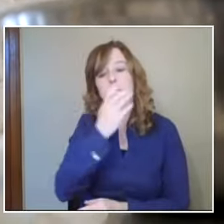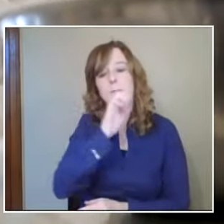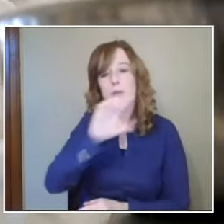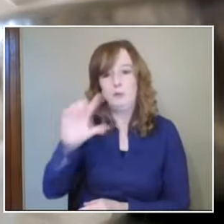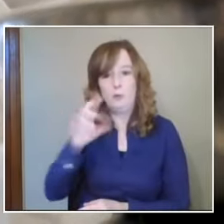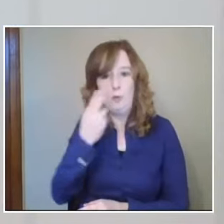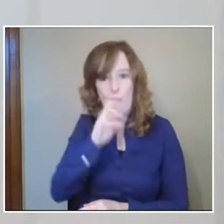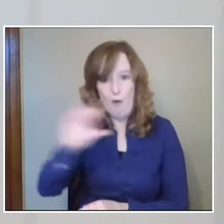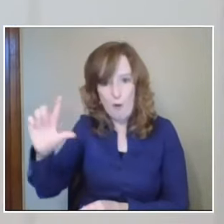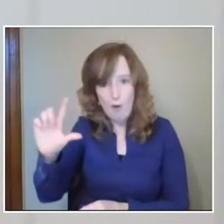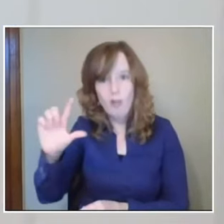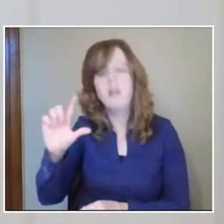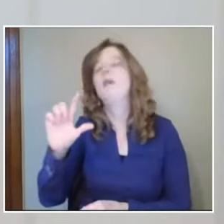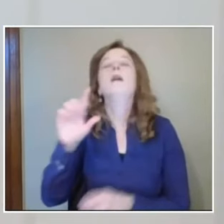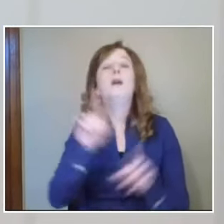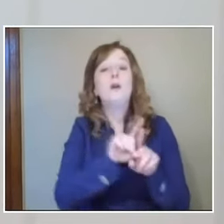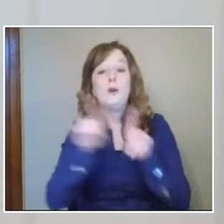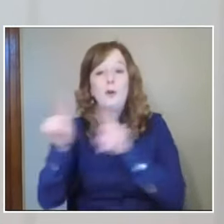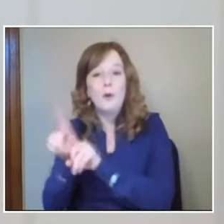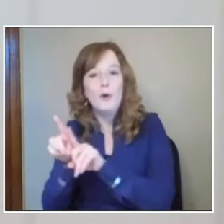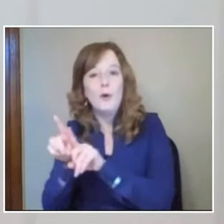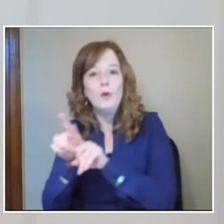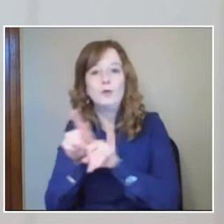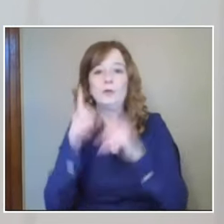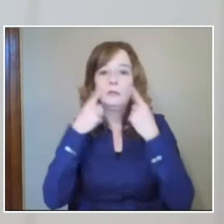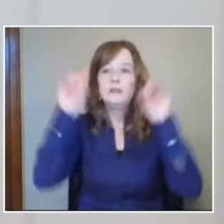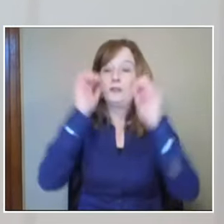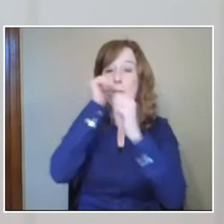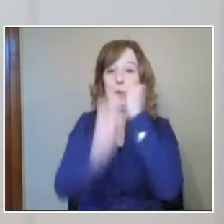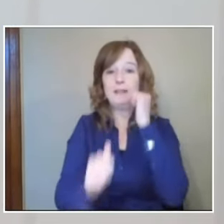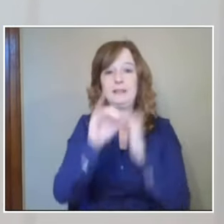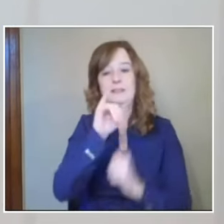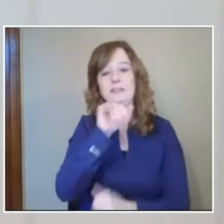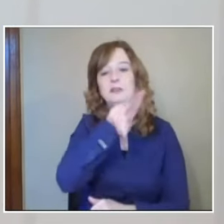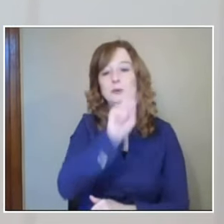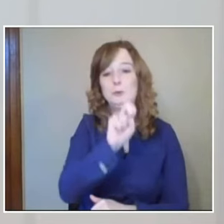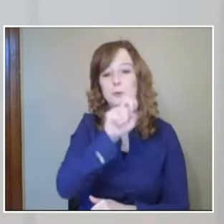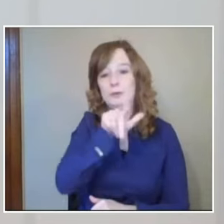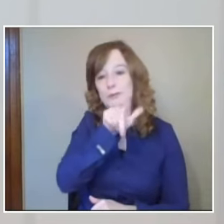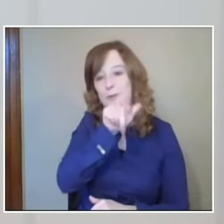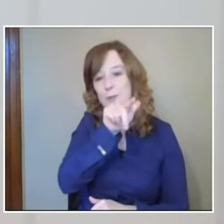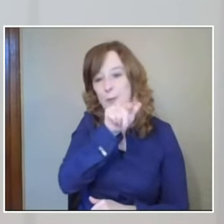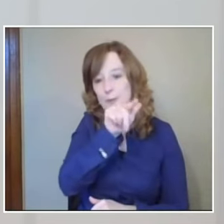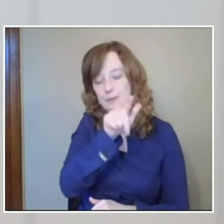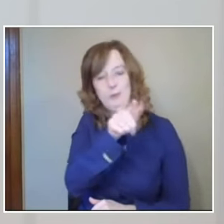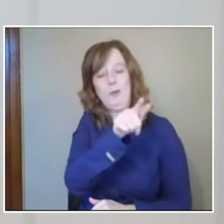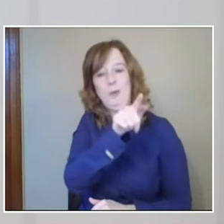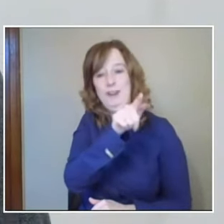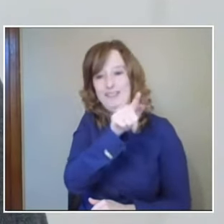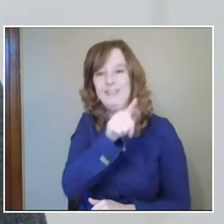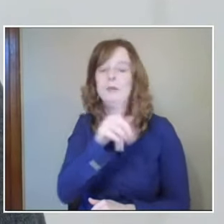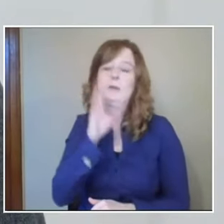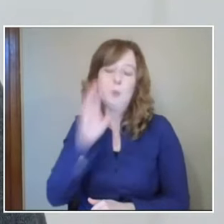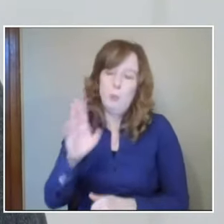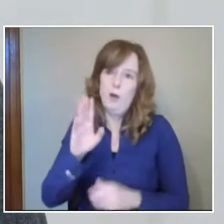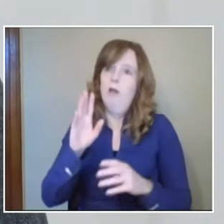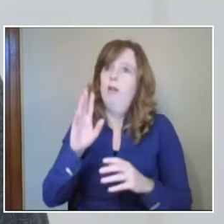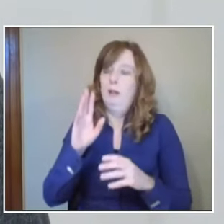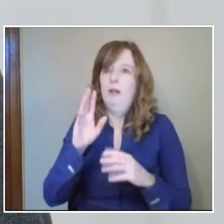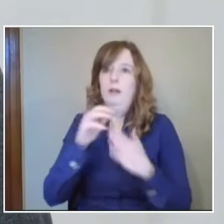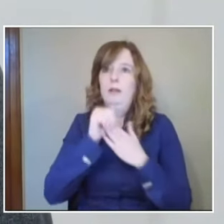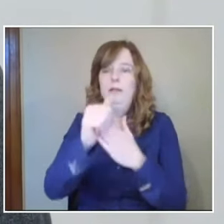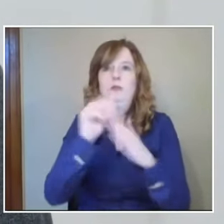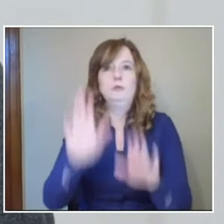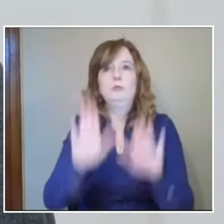in the successful introduction and passing of Issue 21, which will result in great gains for our students and our community. Kurt's leadership